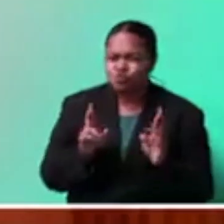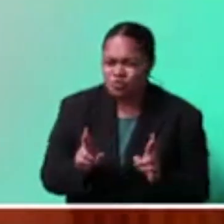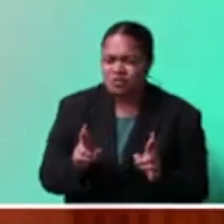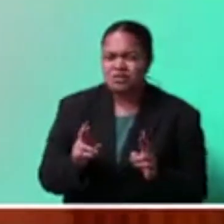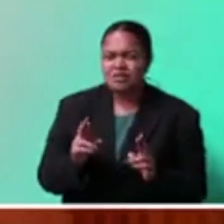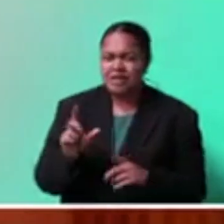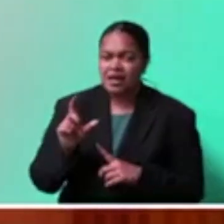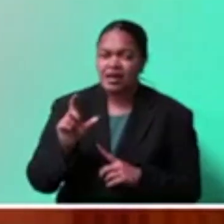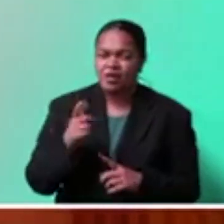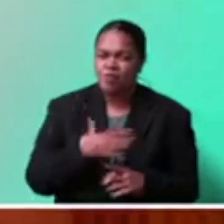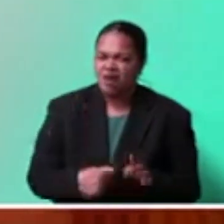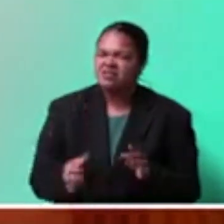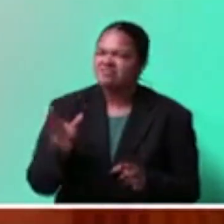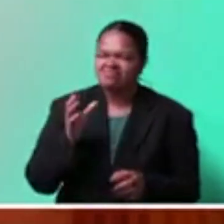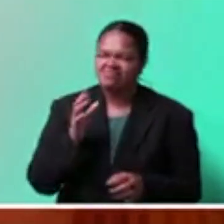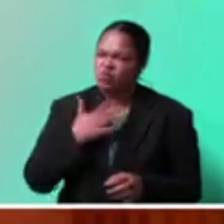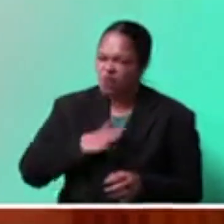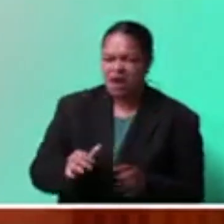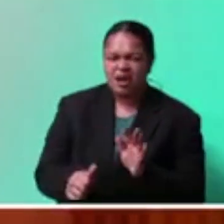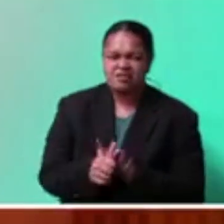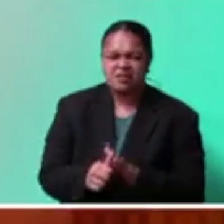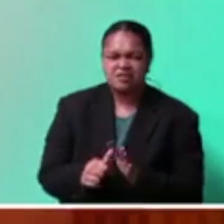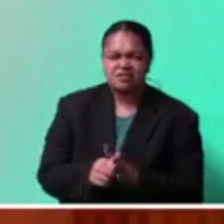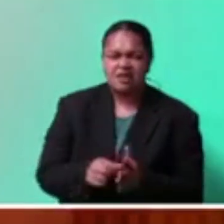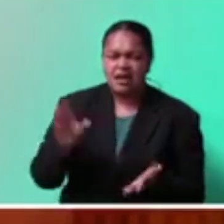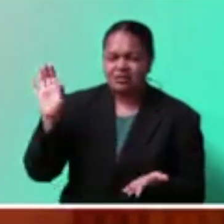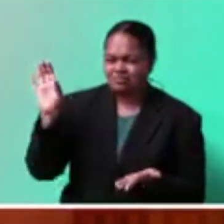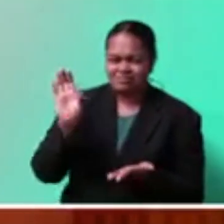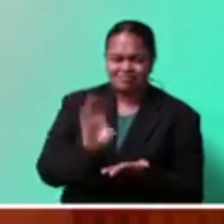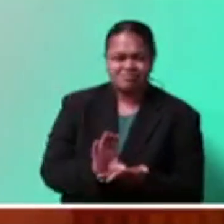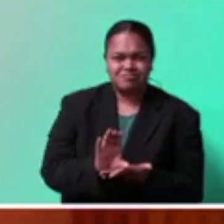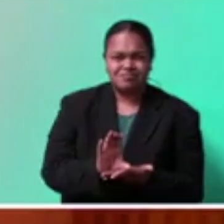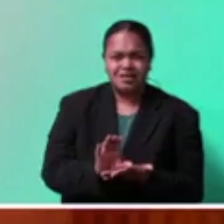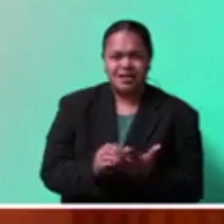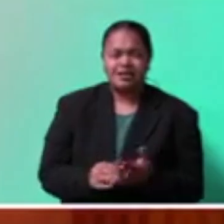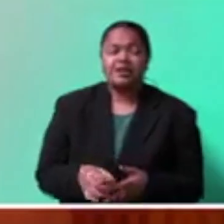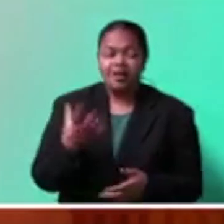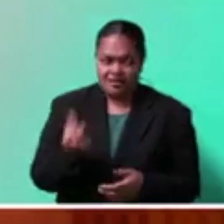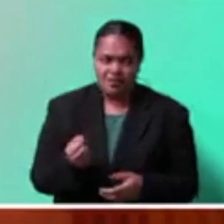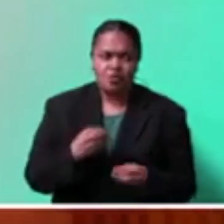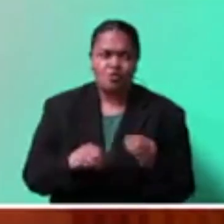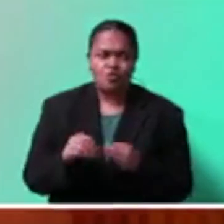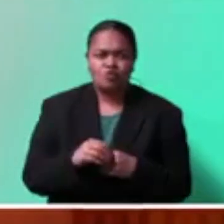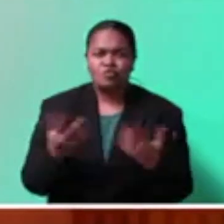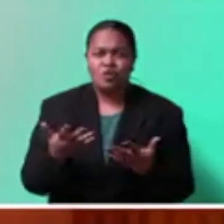climate financing directly. So there are usually offers that are made by